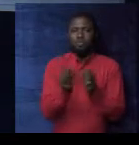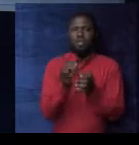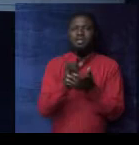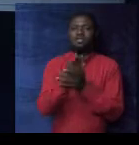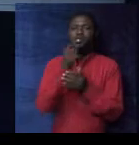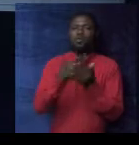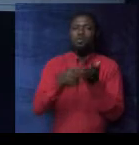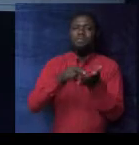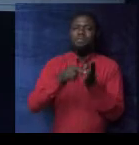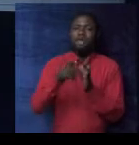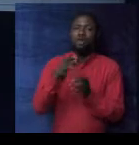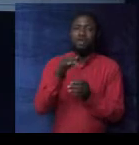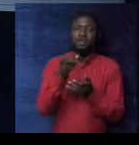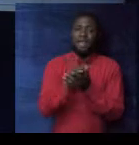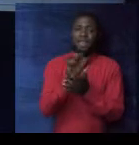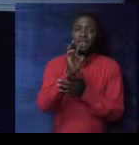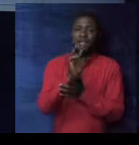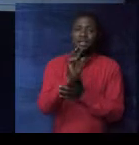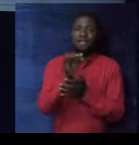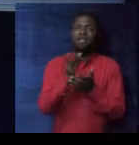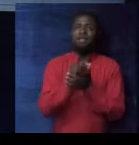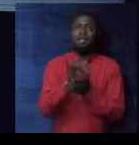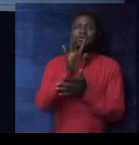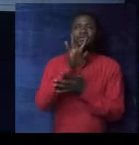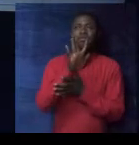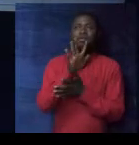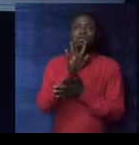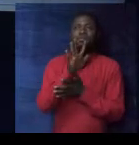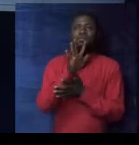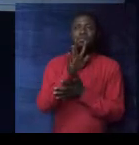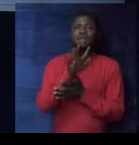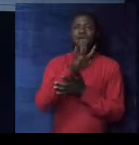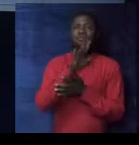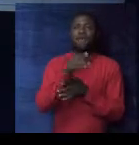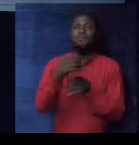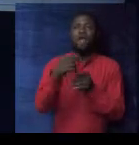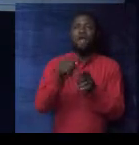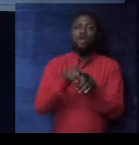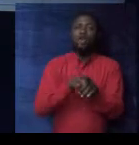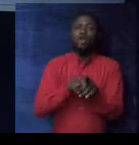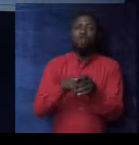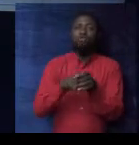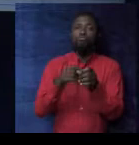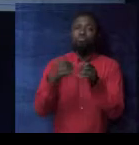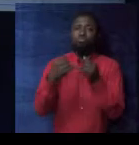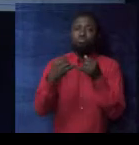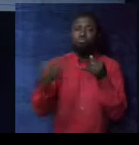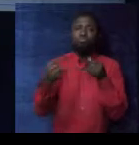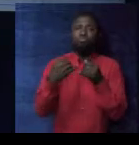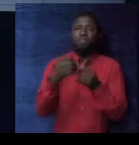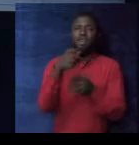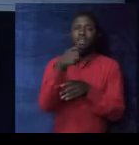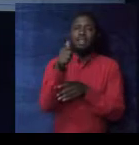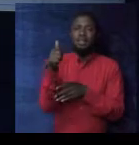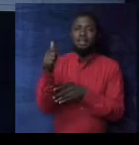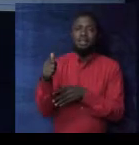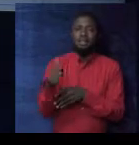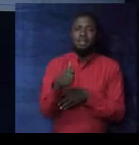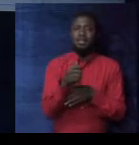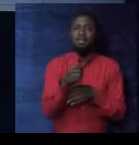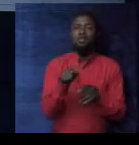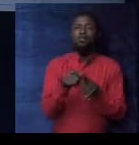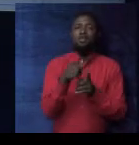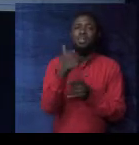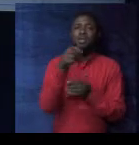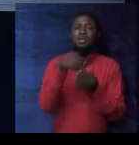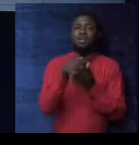small squares. That's what this 3 means. But that 5 doesn't mean this. It means 5 long strips. And inside each strip, there is